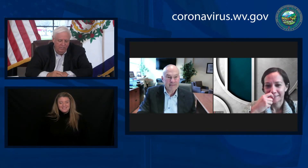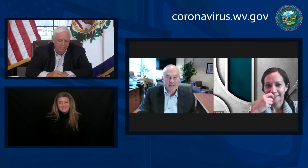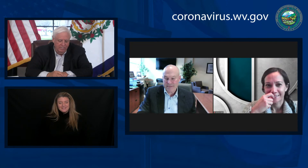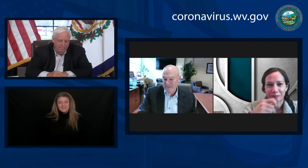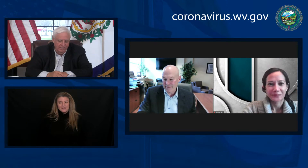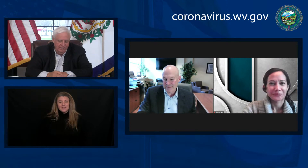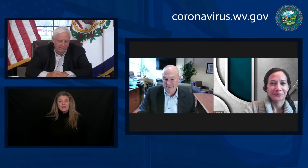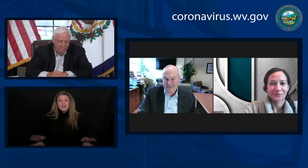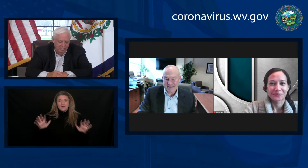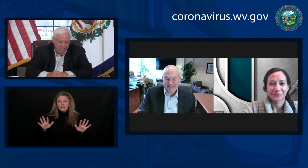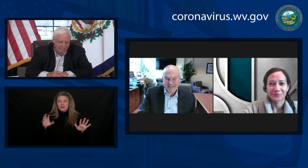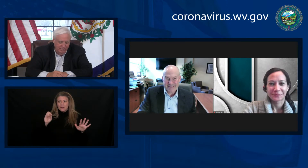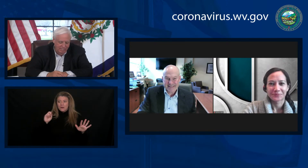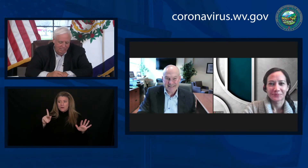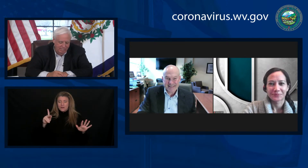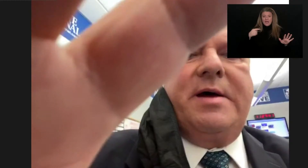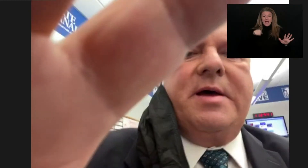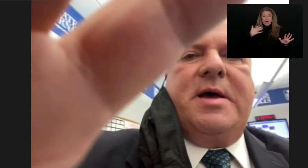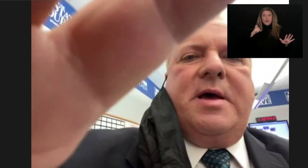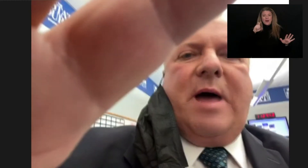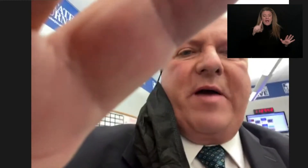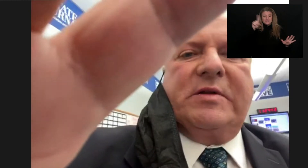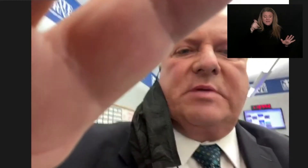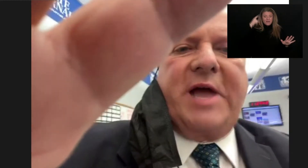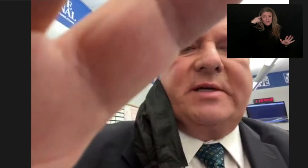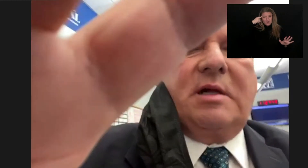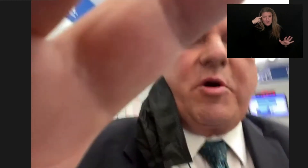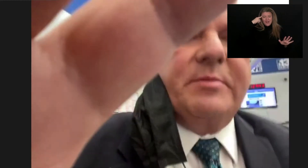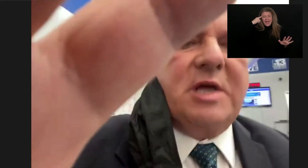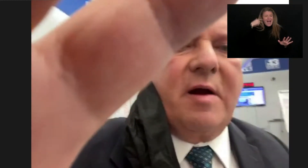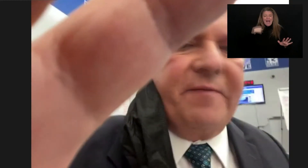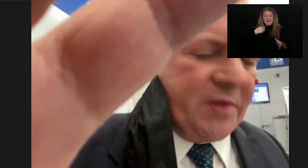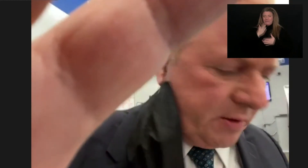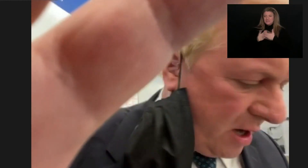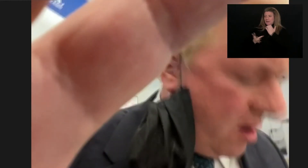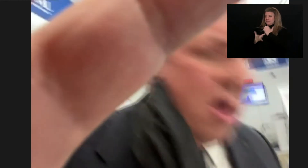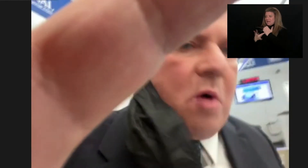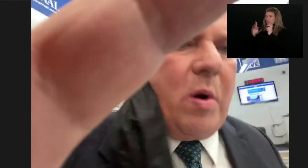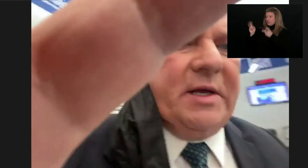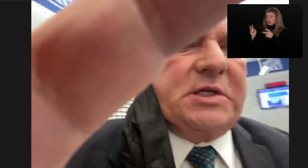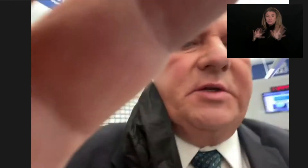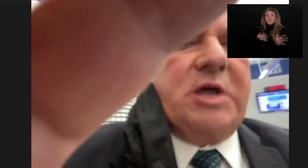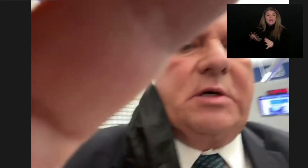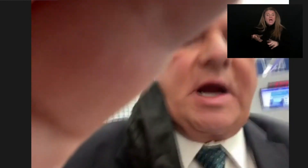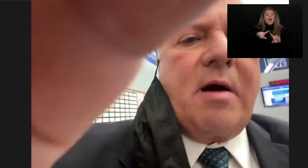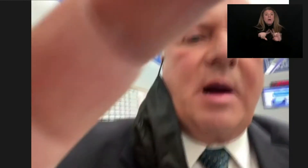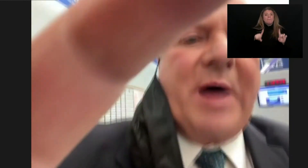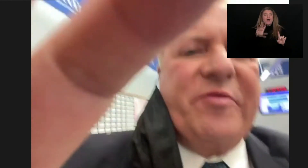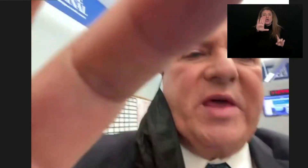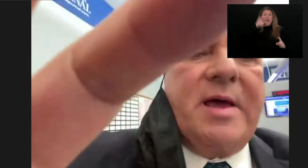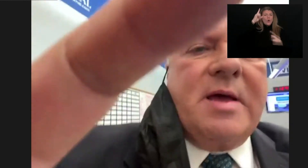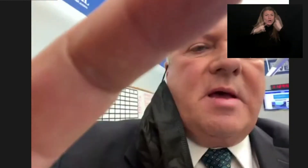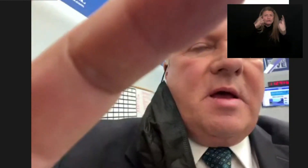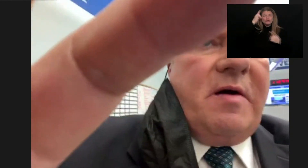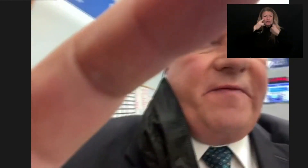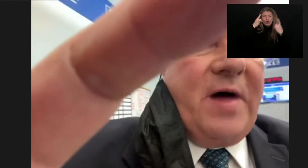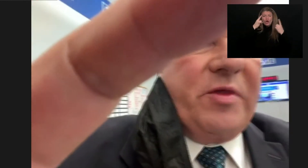If I'm up, let me ask the governor. I'm having some technical problems here. If there's what his concerns are about